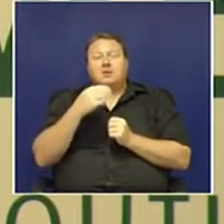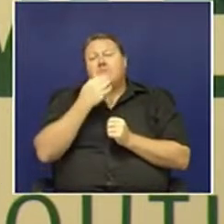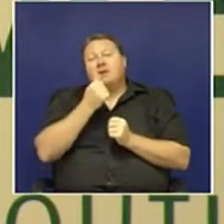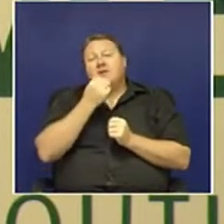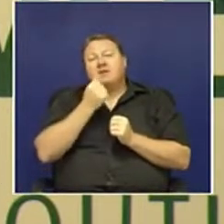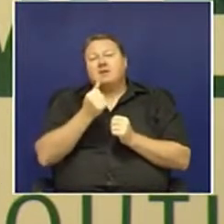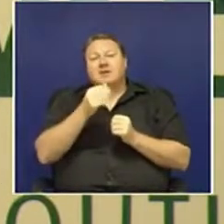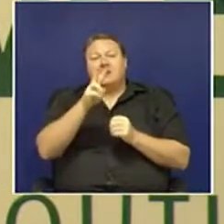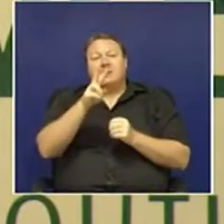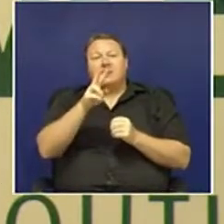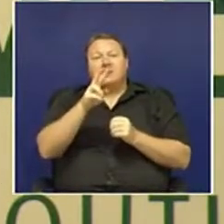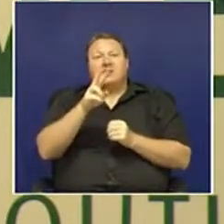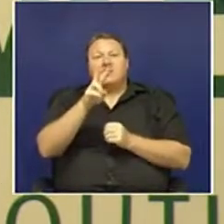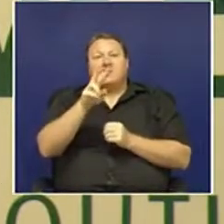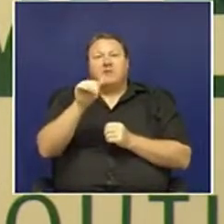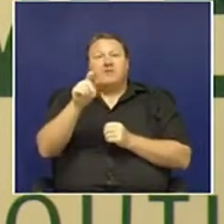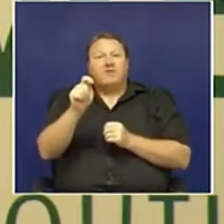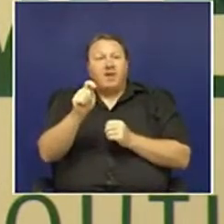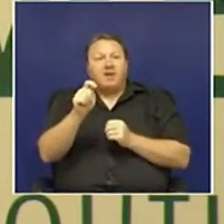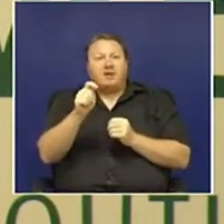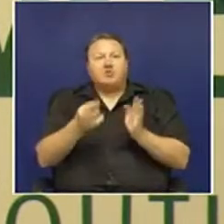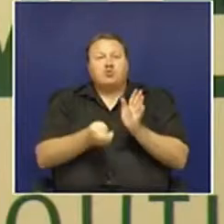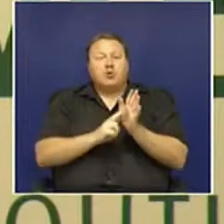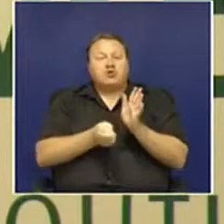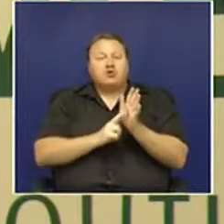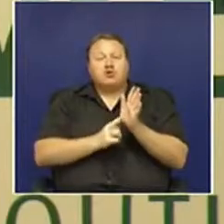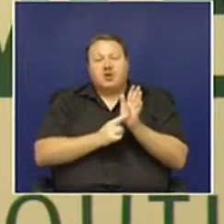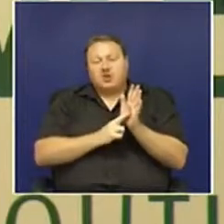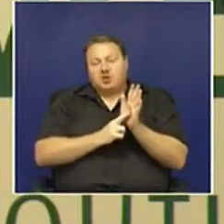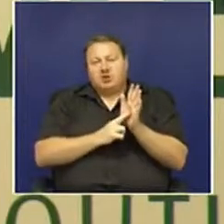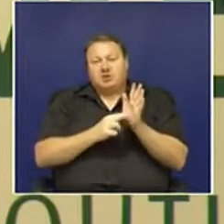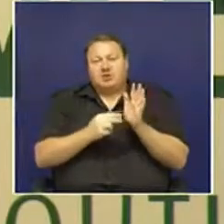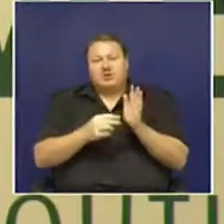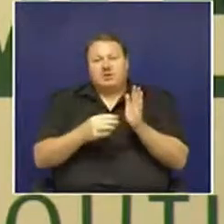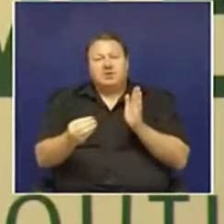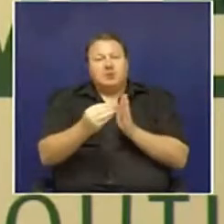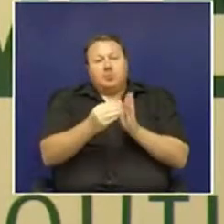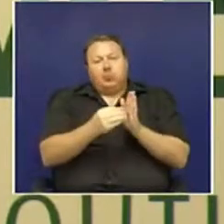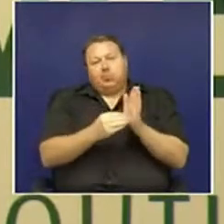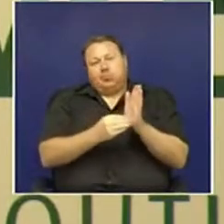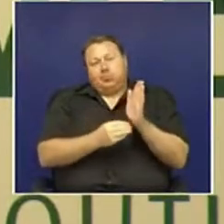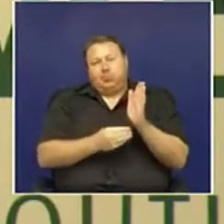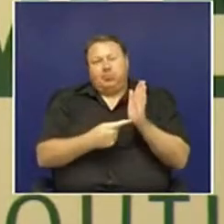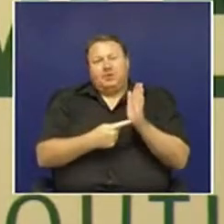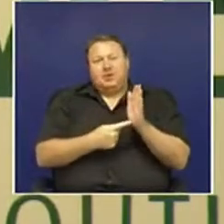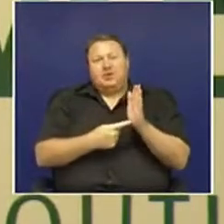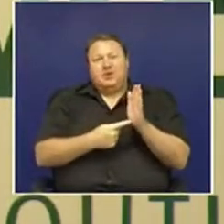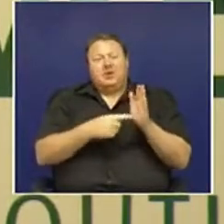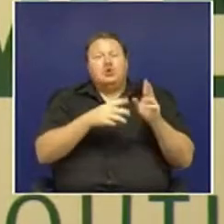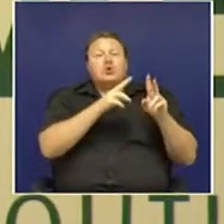The 1 million threshold has not kept pace with the cost of doing business, close quote.